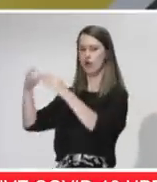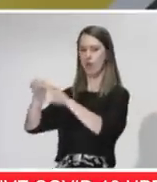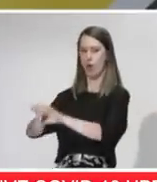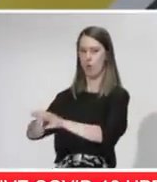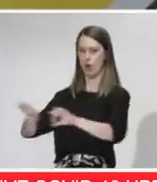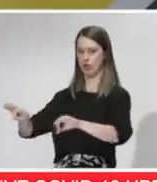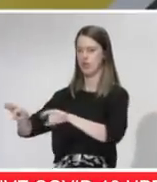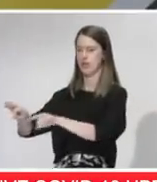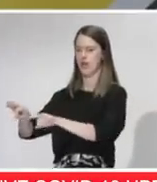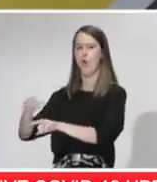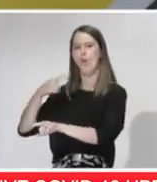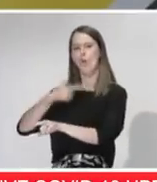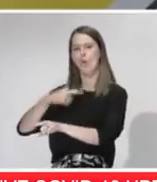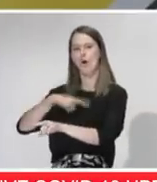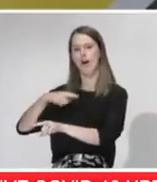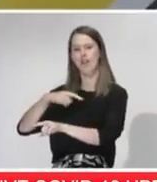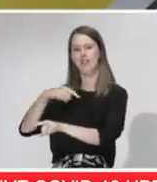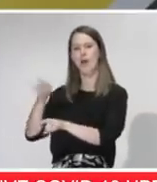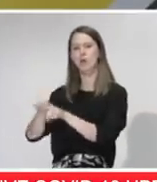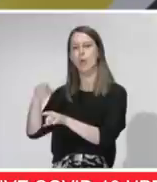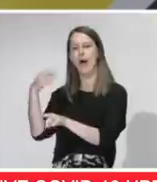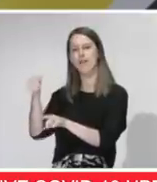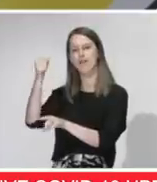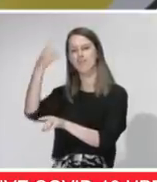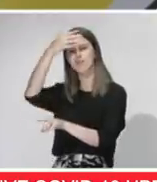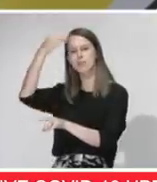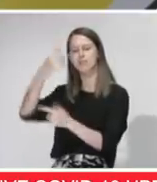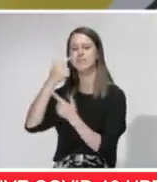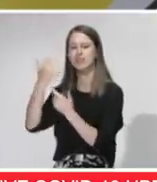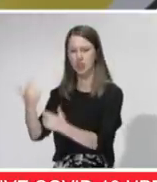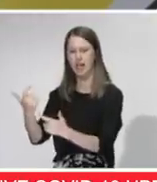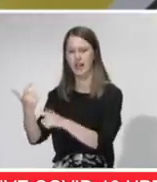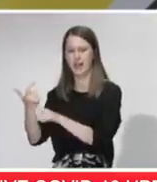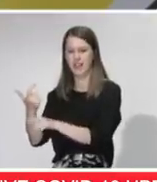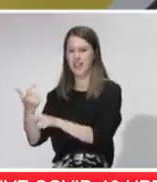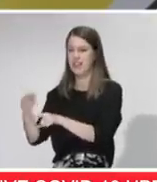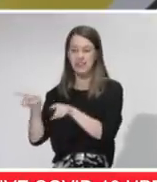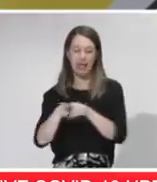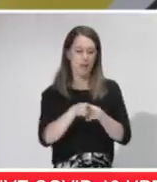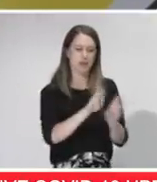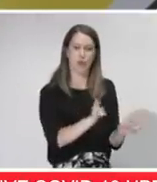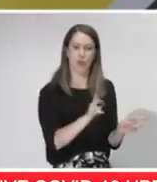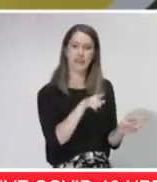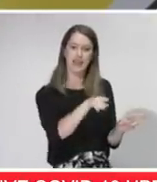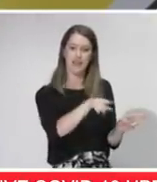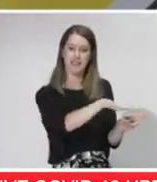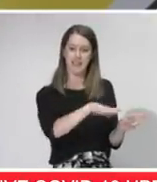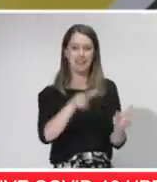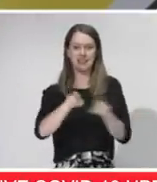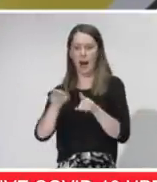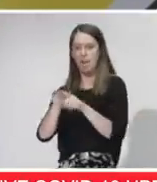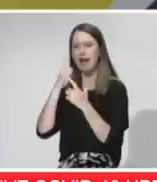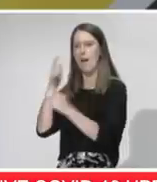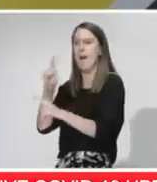is a high level of psychogeriatric support and care, and this is the same care they would have received at the facility they were at, including,